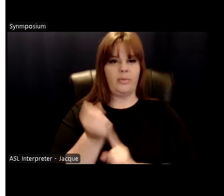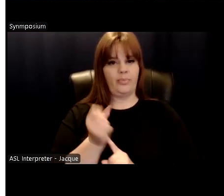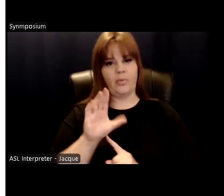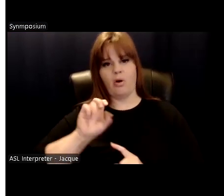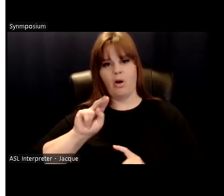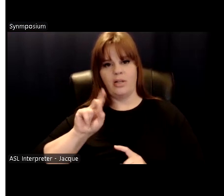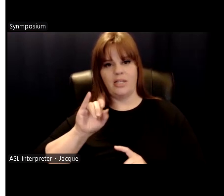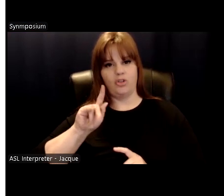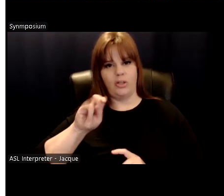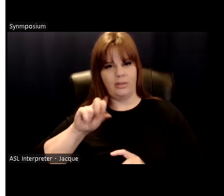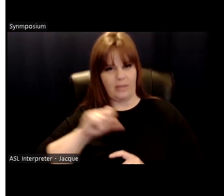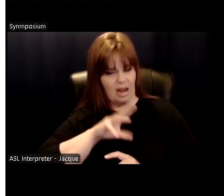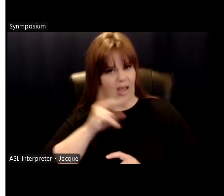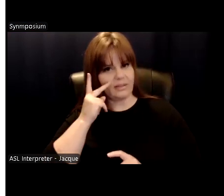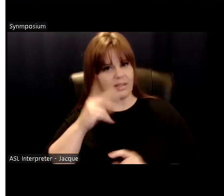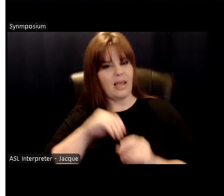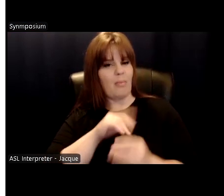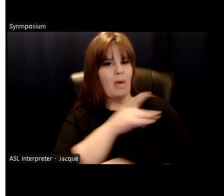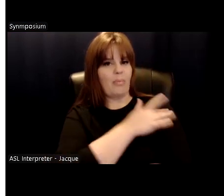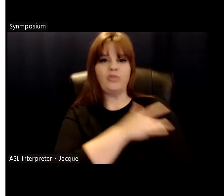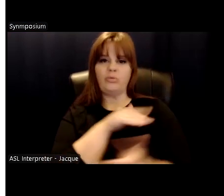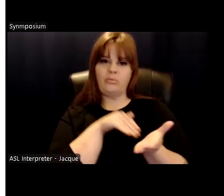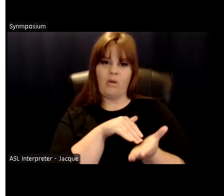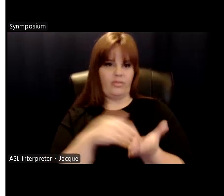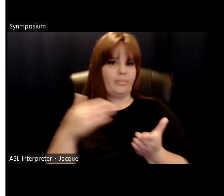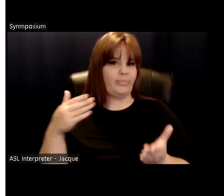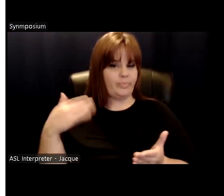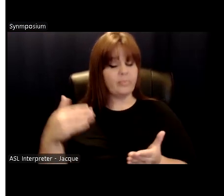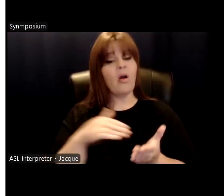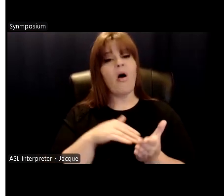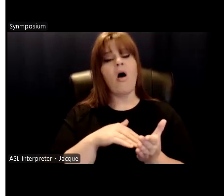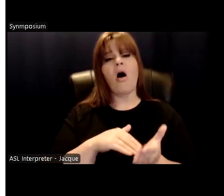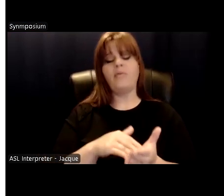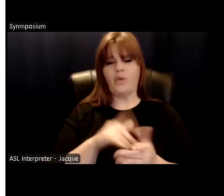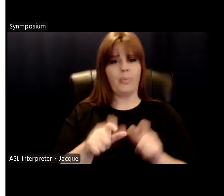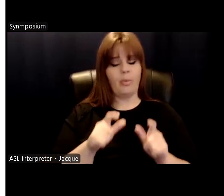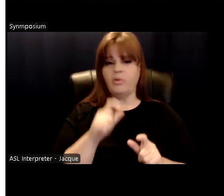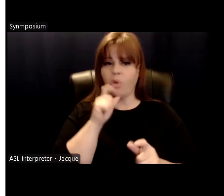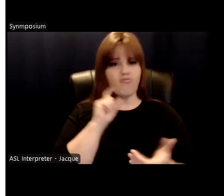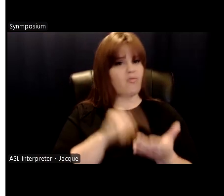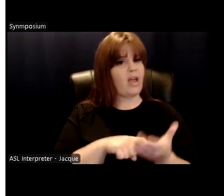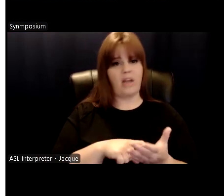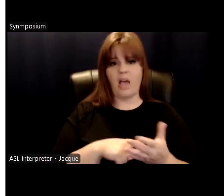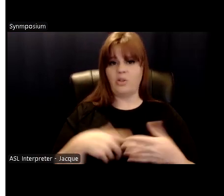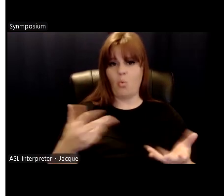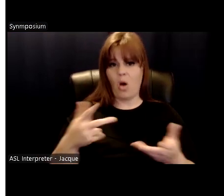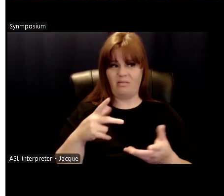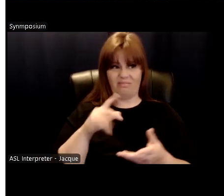my patients very frequently, and oftentimes people don't recognize what post-exertional malaise